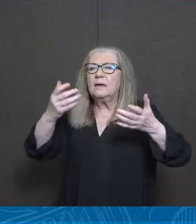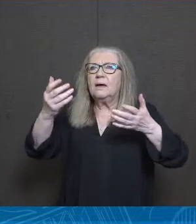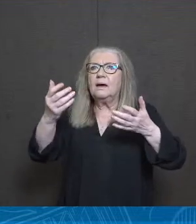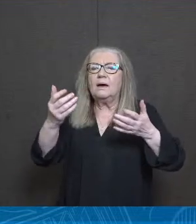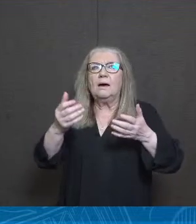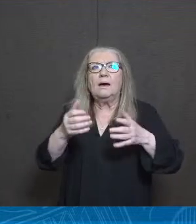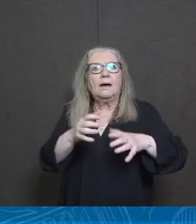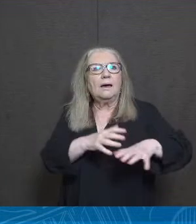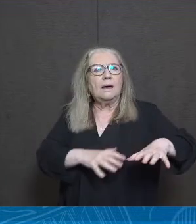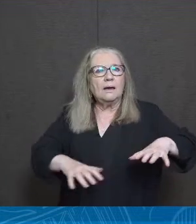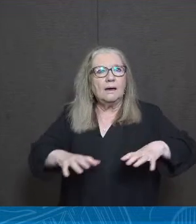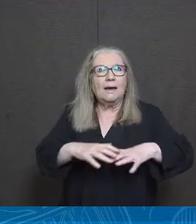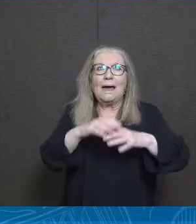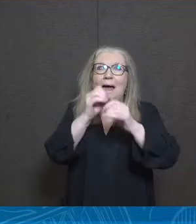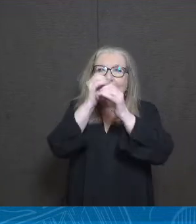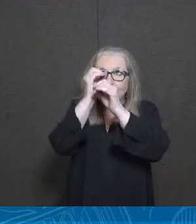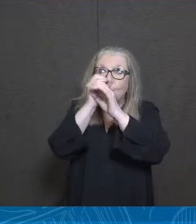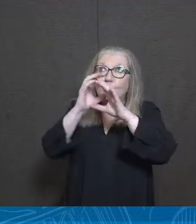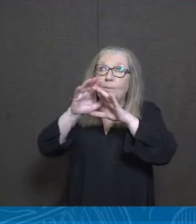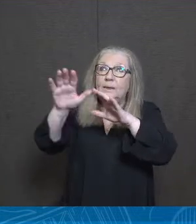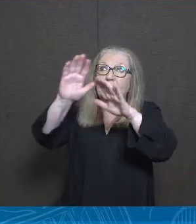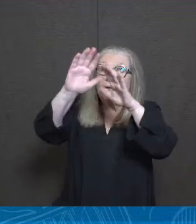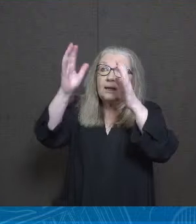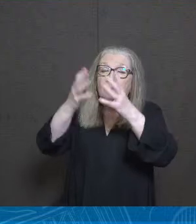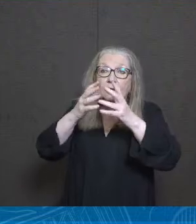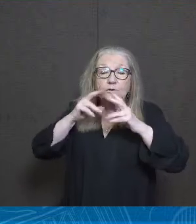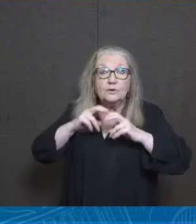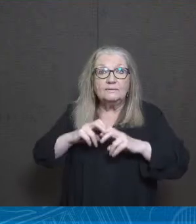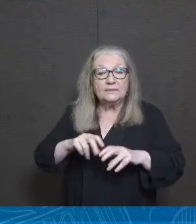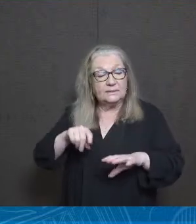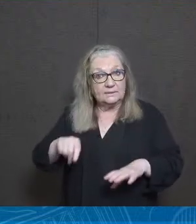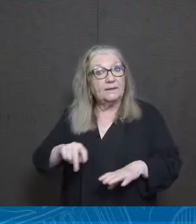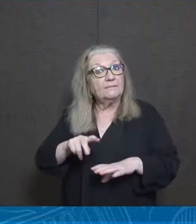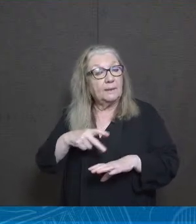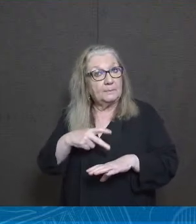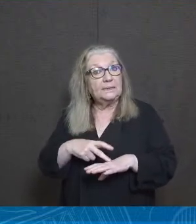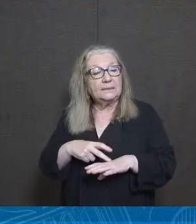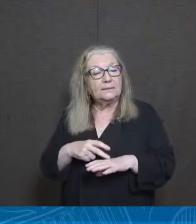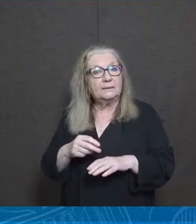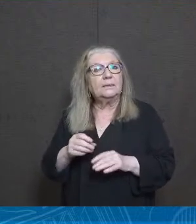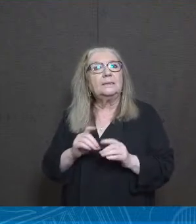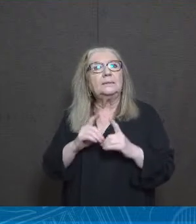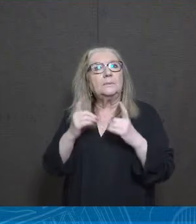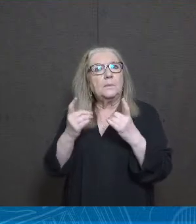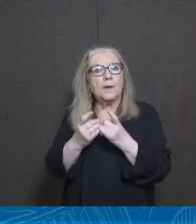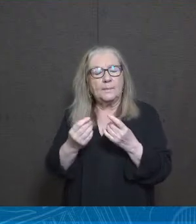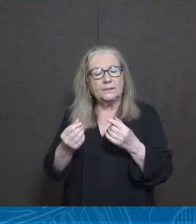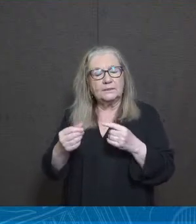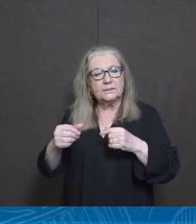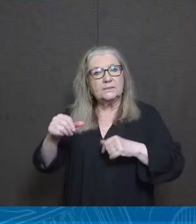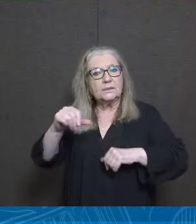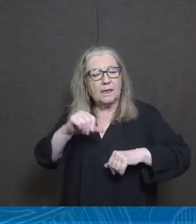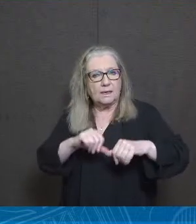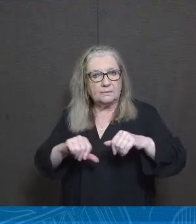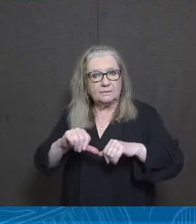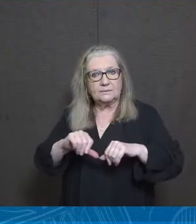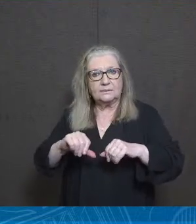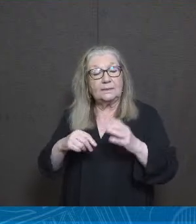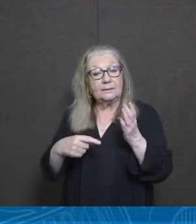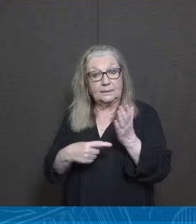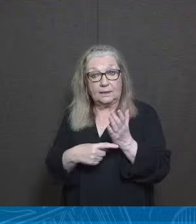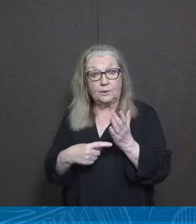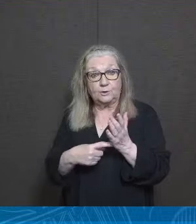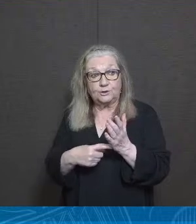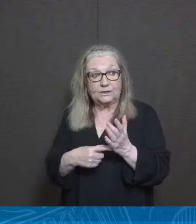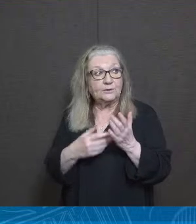and Astronomical Services Administration under the Department of Science and Technology. So Michael, over to